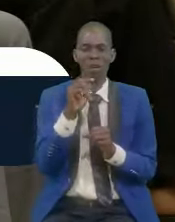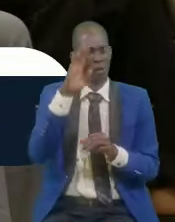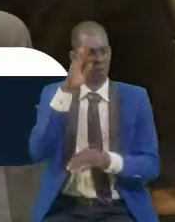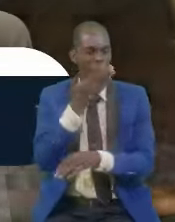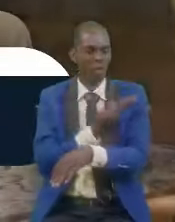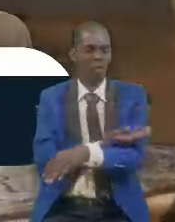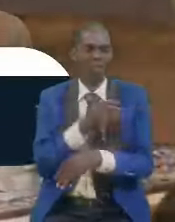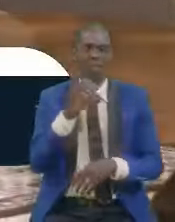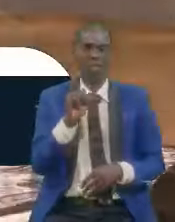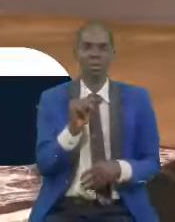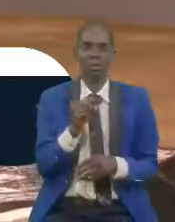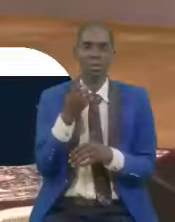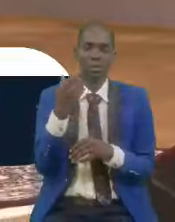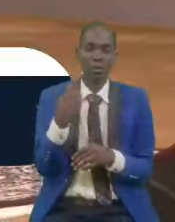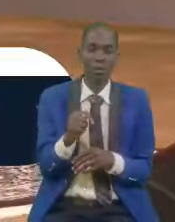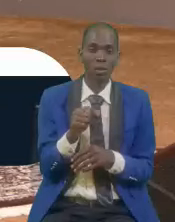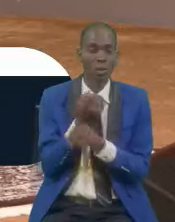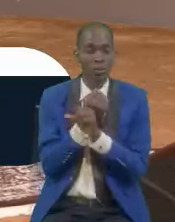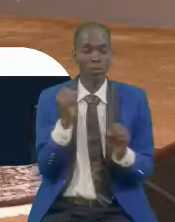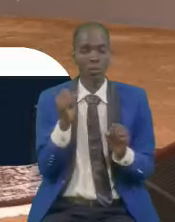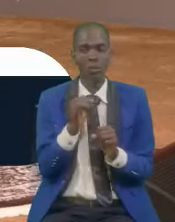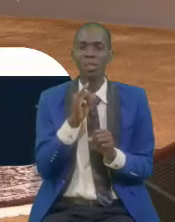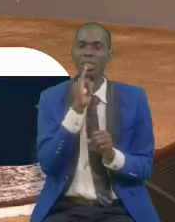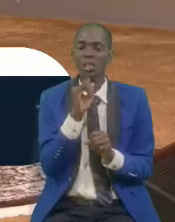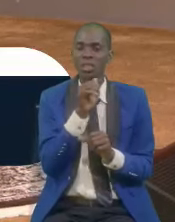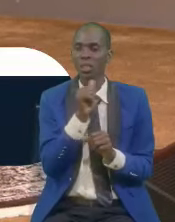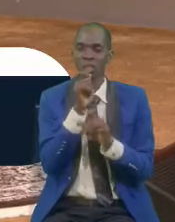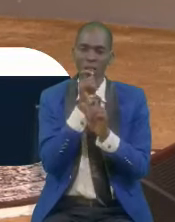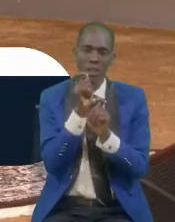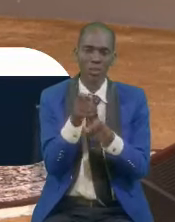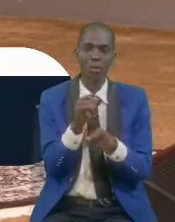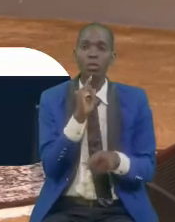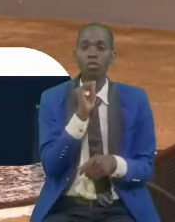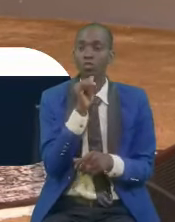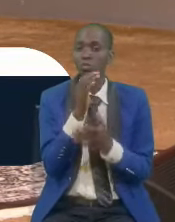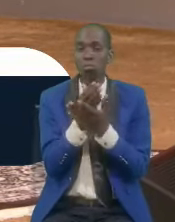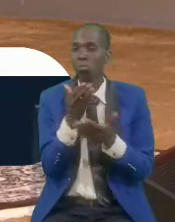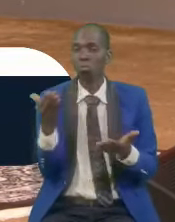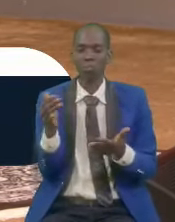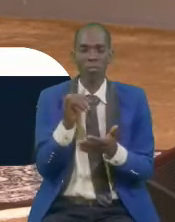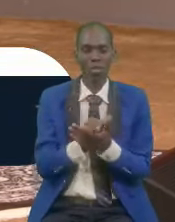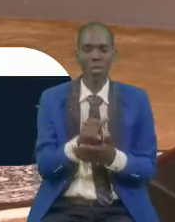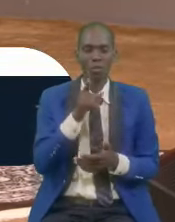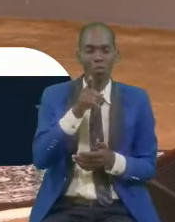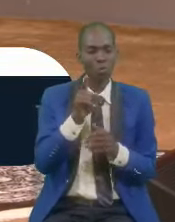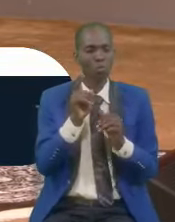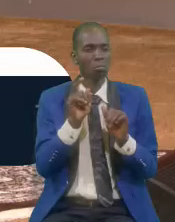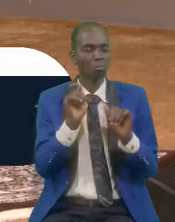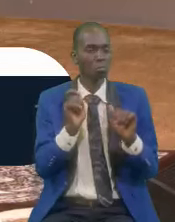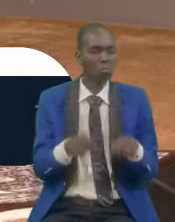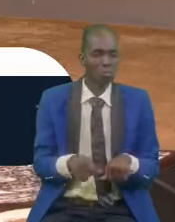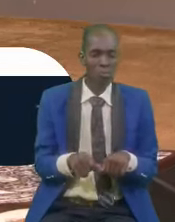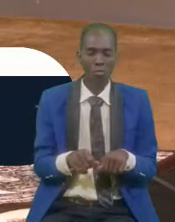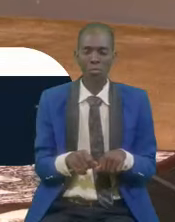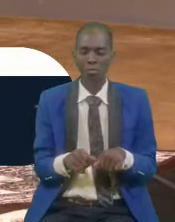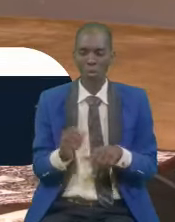sonship. Salvation is a gift. It's not something you earn. It's not something you work